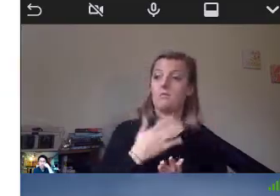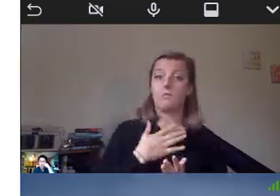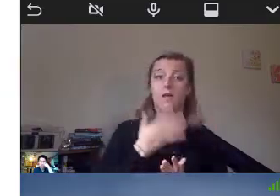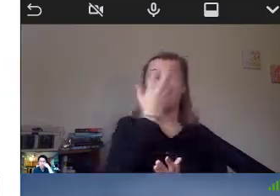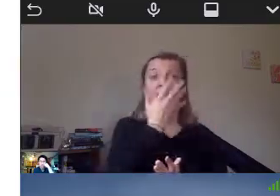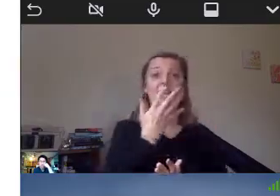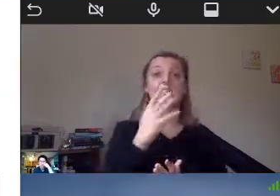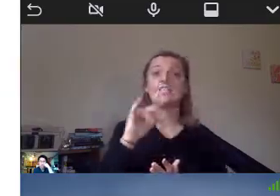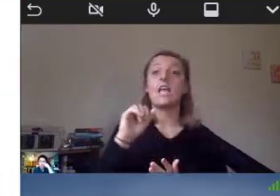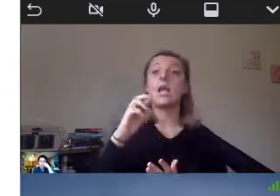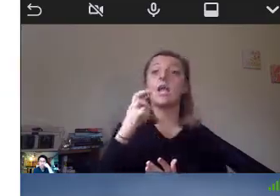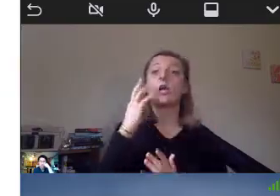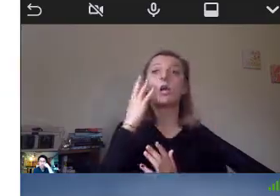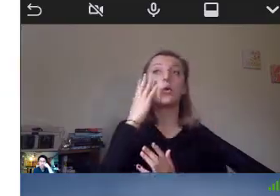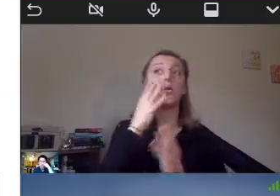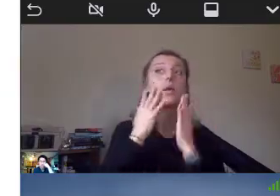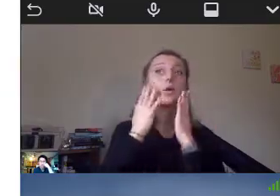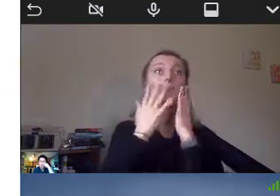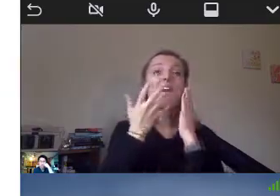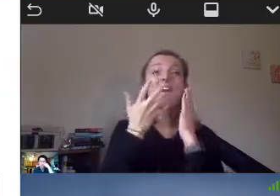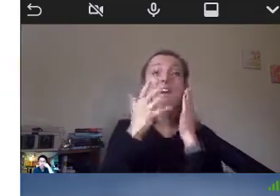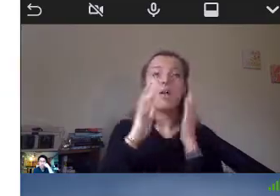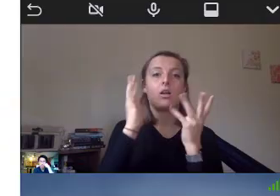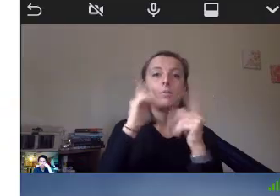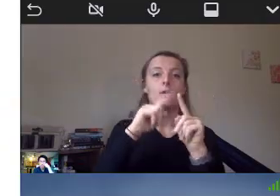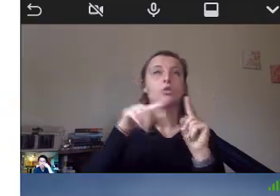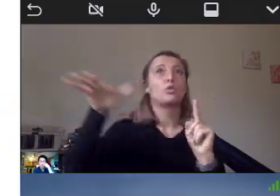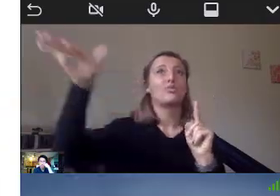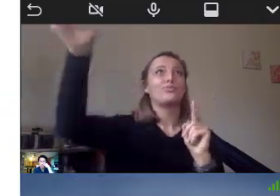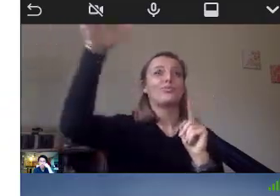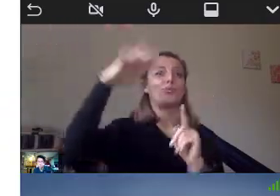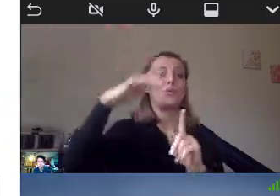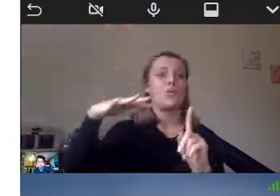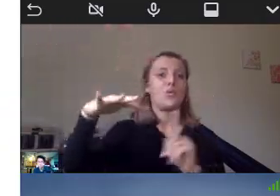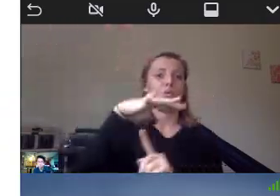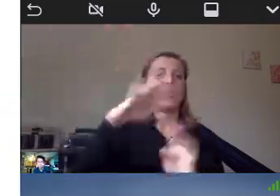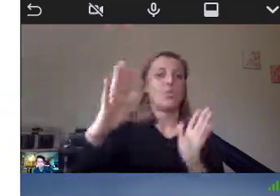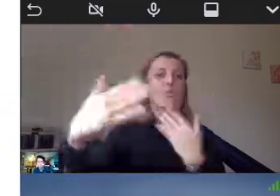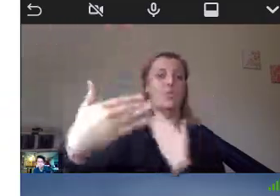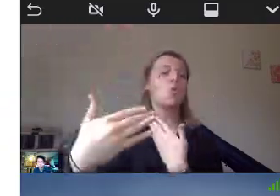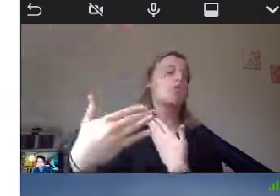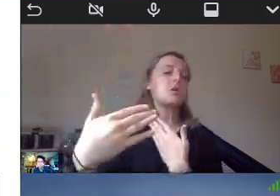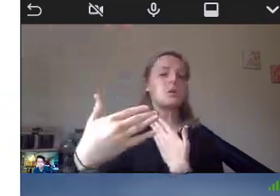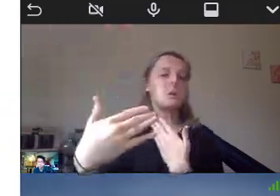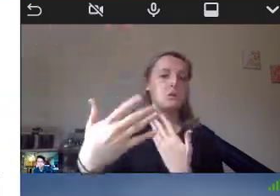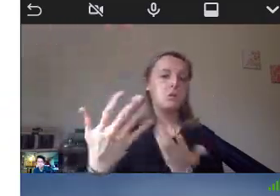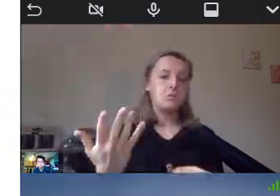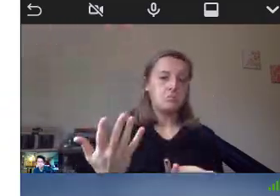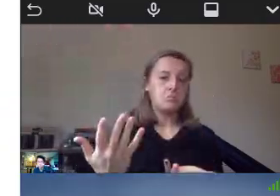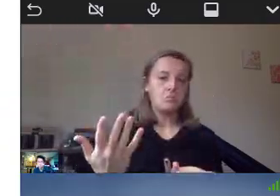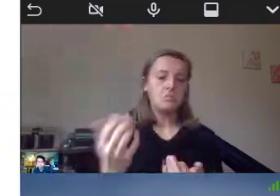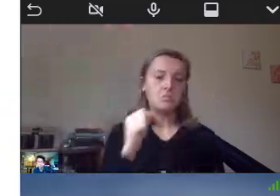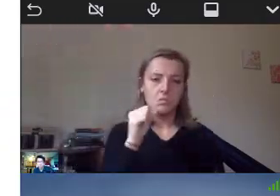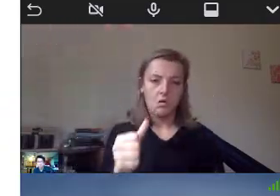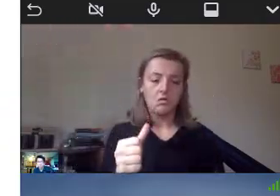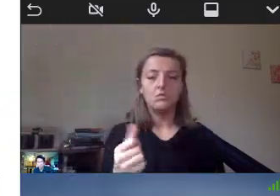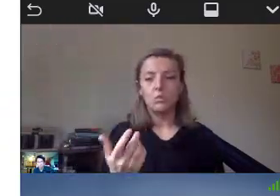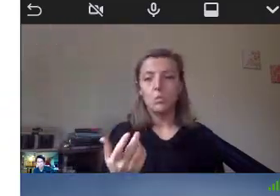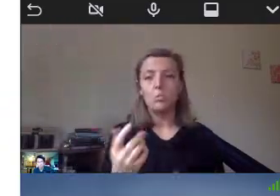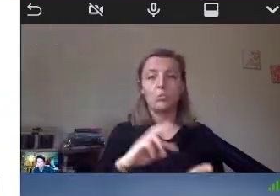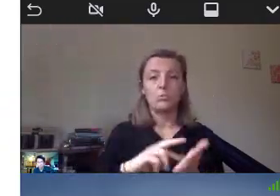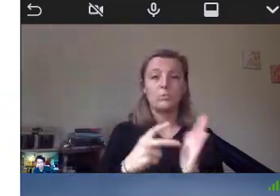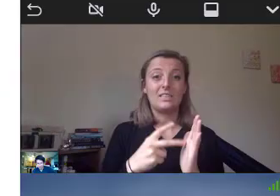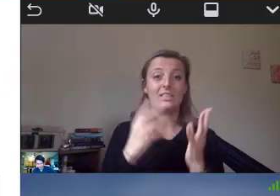room. So its density is a little bit less. So it has a tendency to move up. So there is some motion of the fluid,